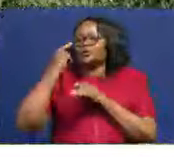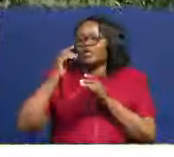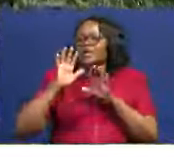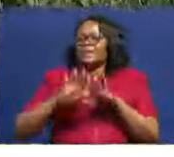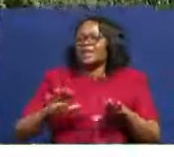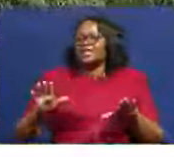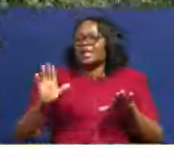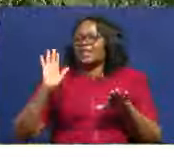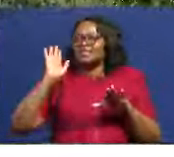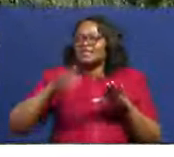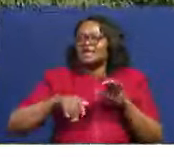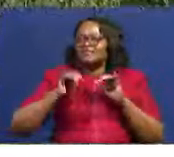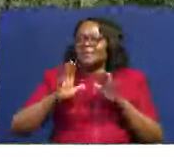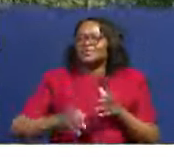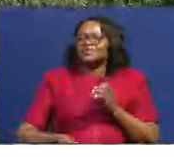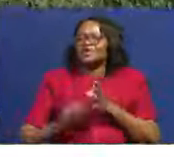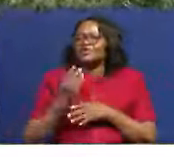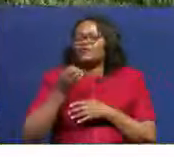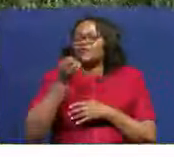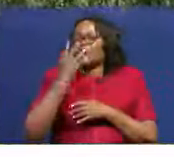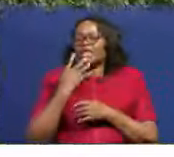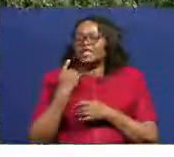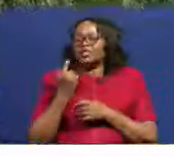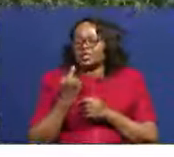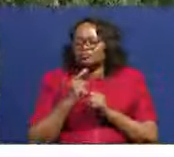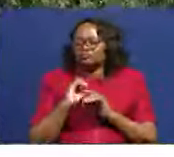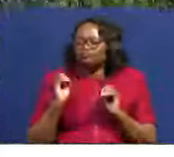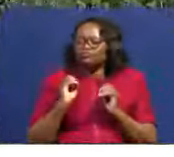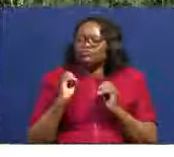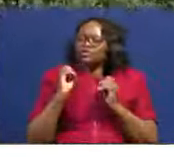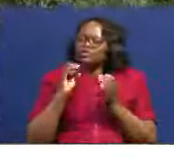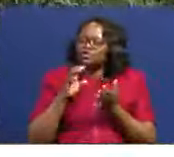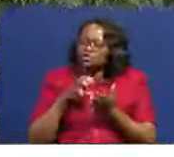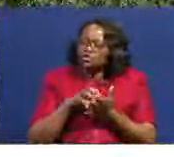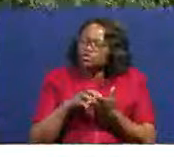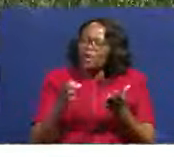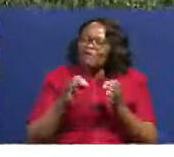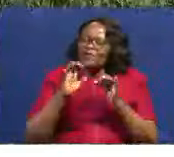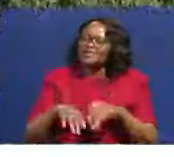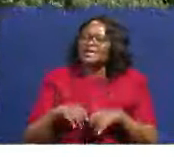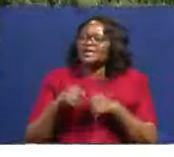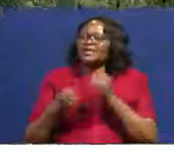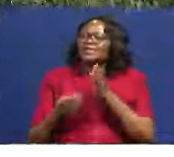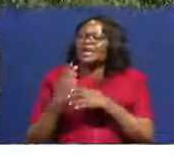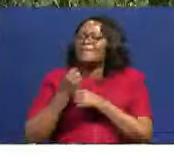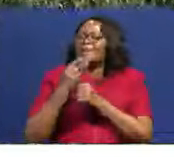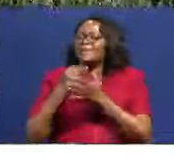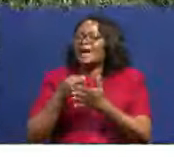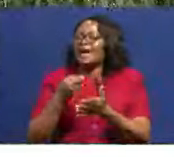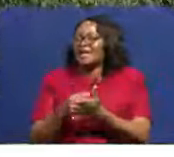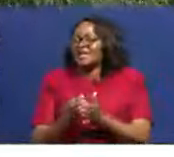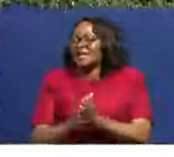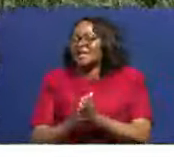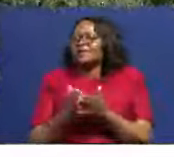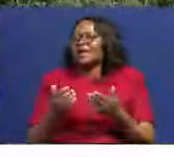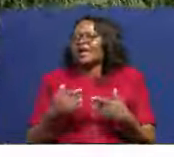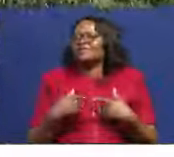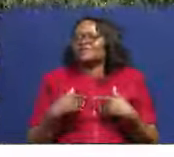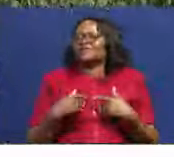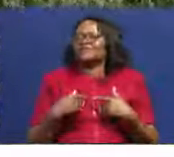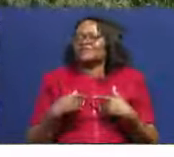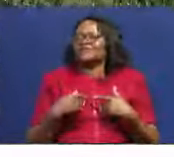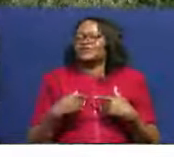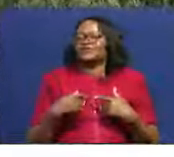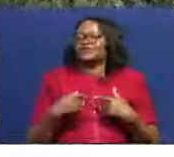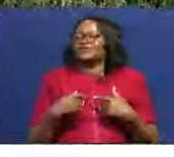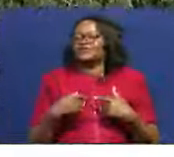market instead of farmers producing just for consumption. We want a situation whereby farmer can produce and make money from it and get